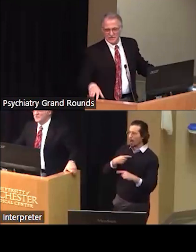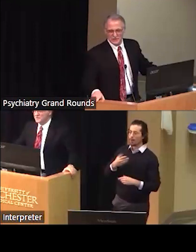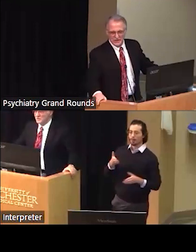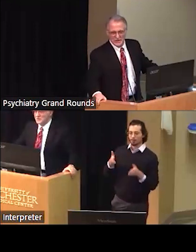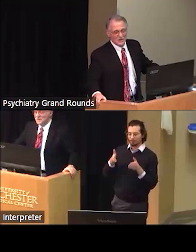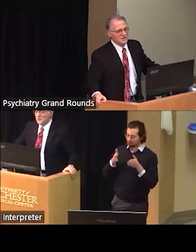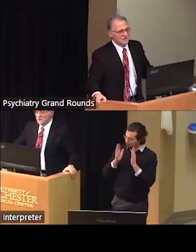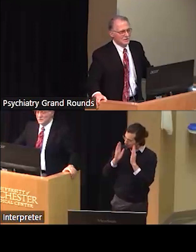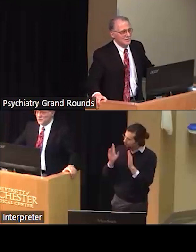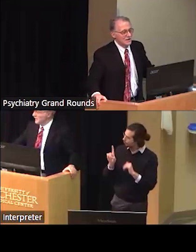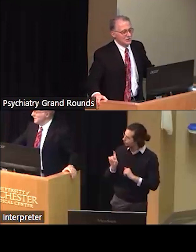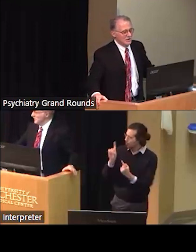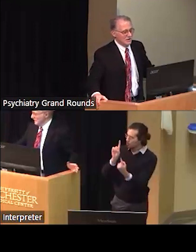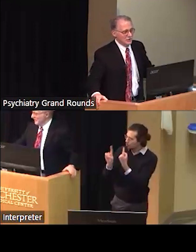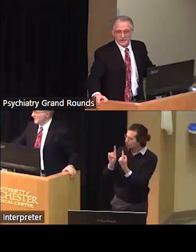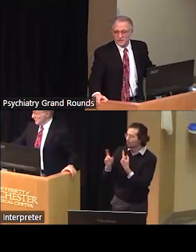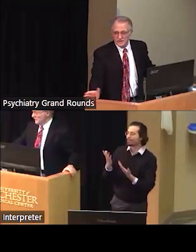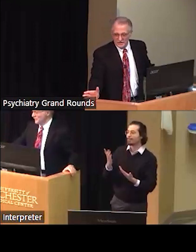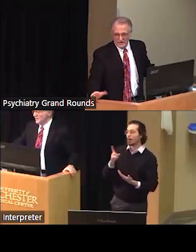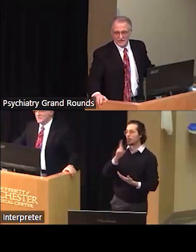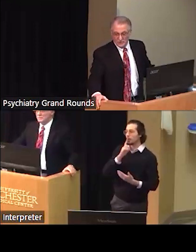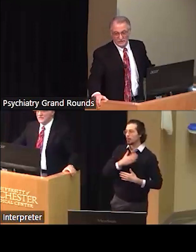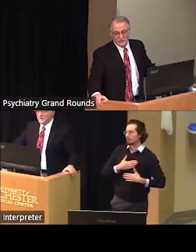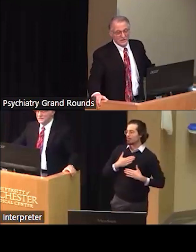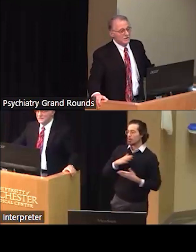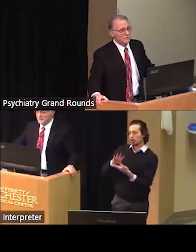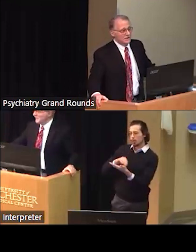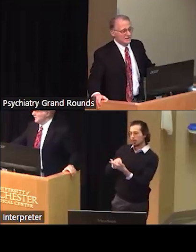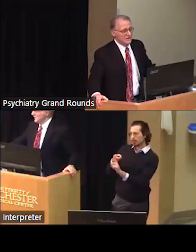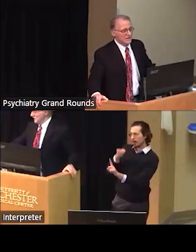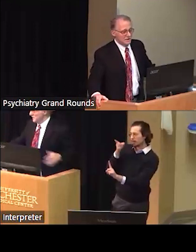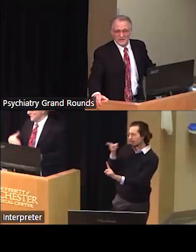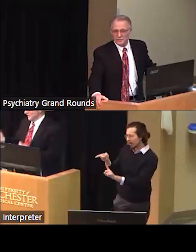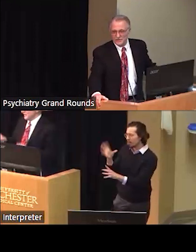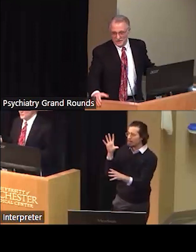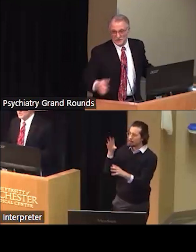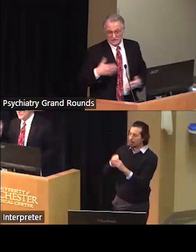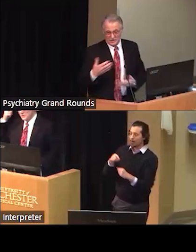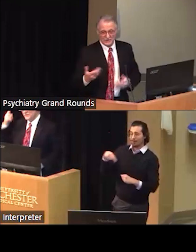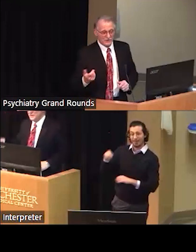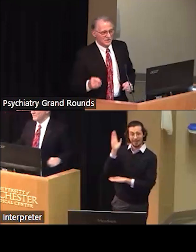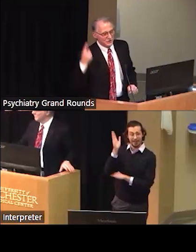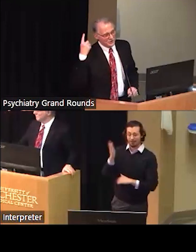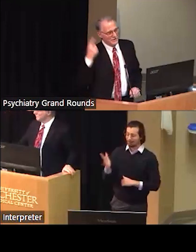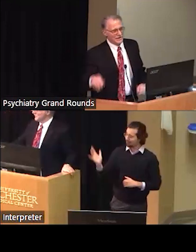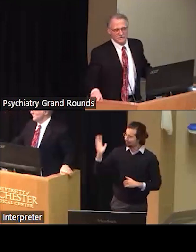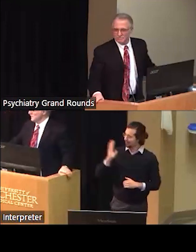the halls here when he was, so I really enjoyed learning from him and being part of these